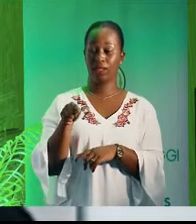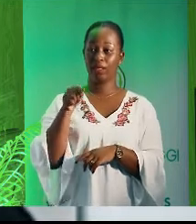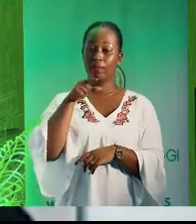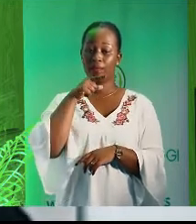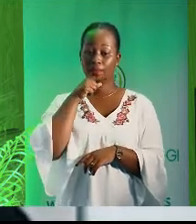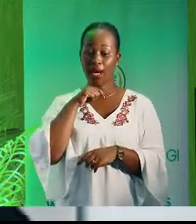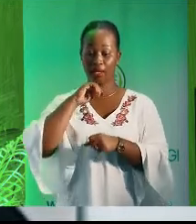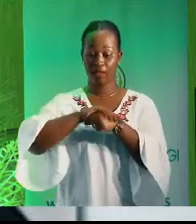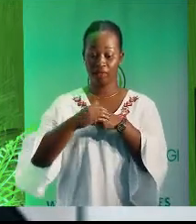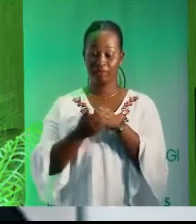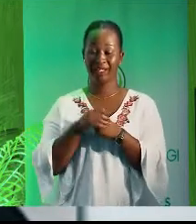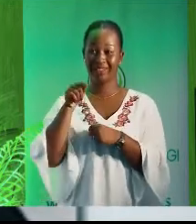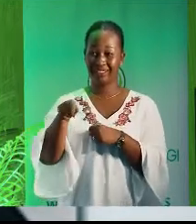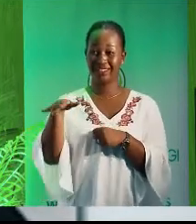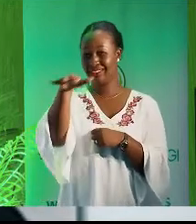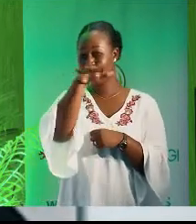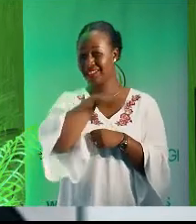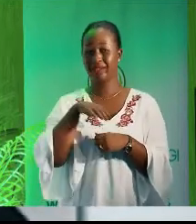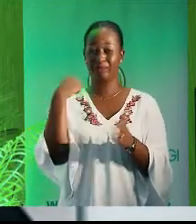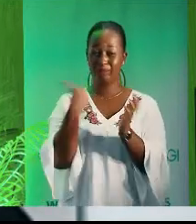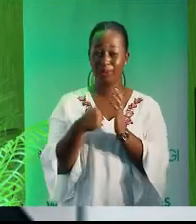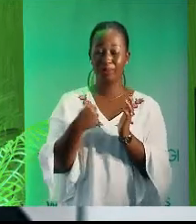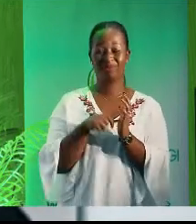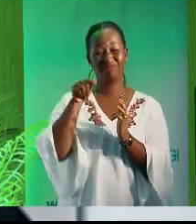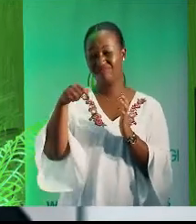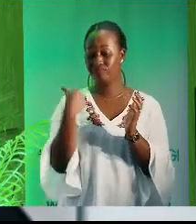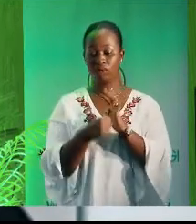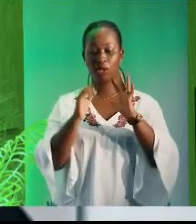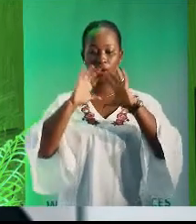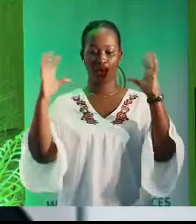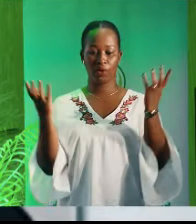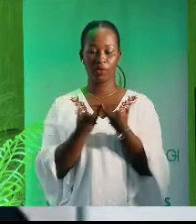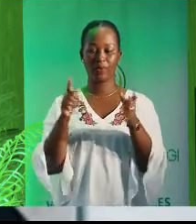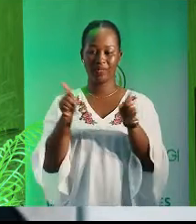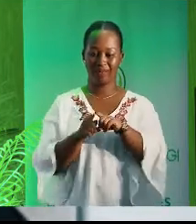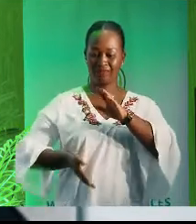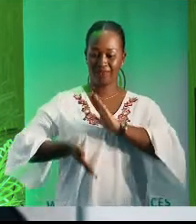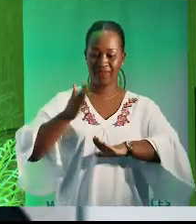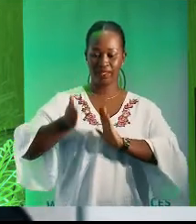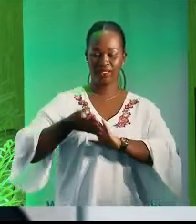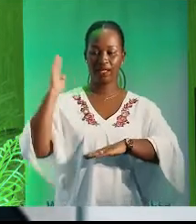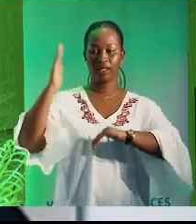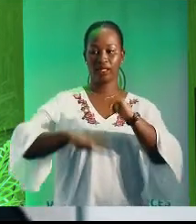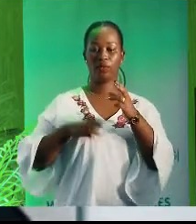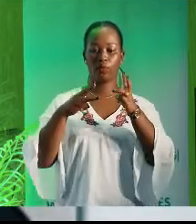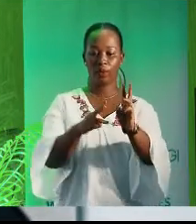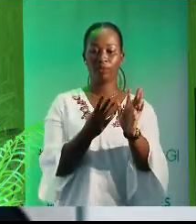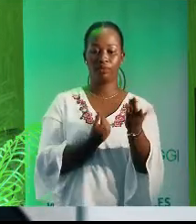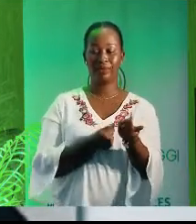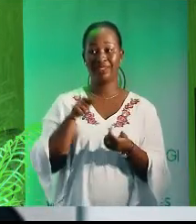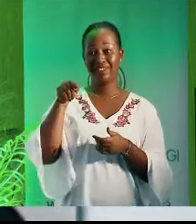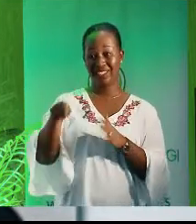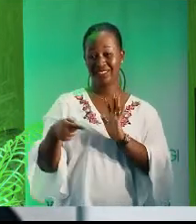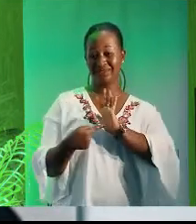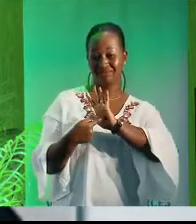climate crisis is very real and that the global temperature is even rising faster than expected. It is a